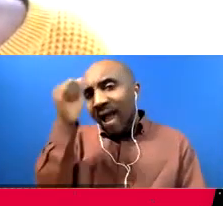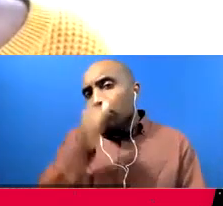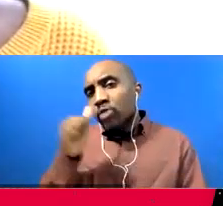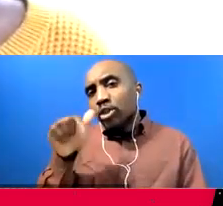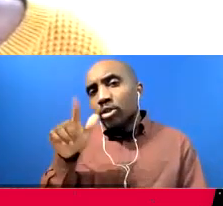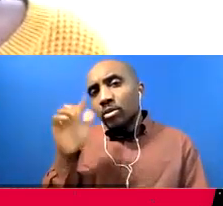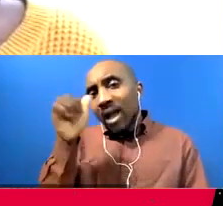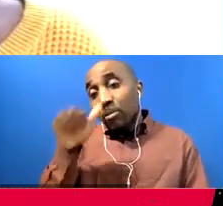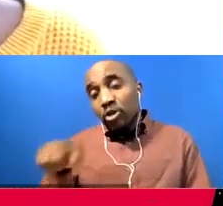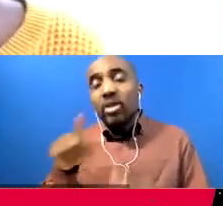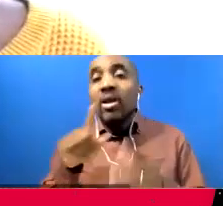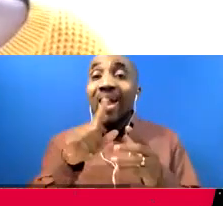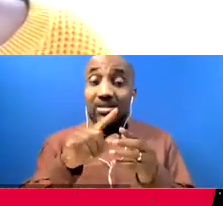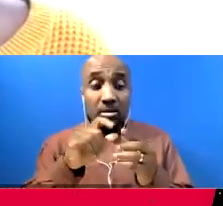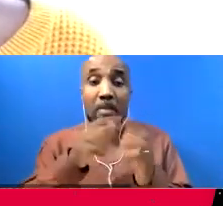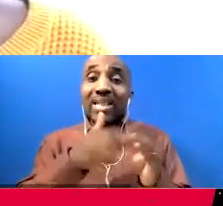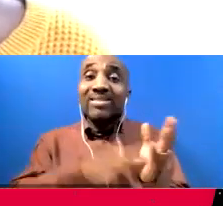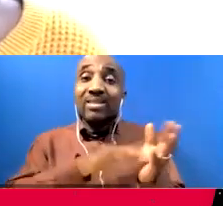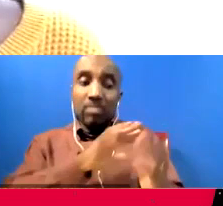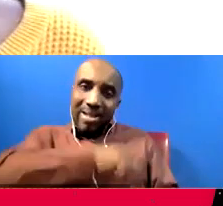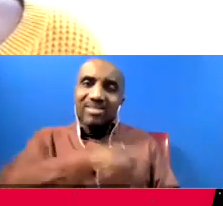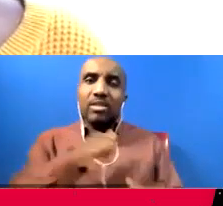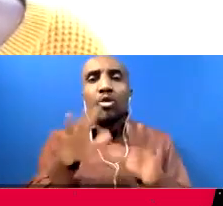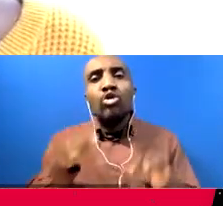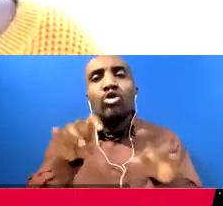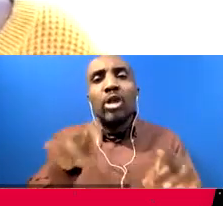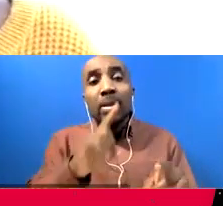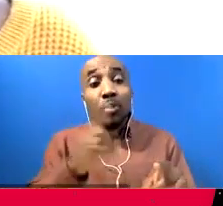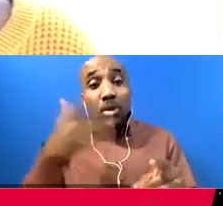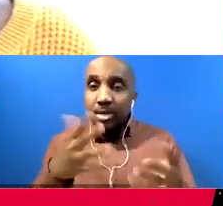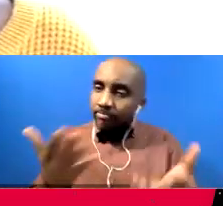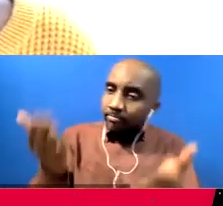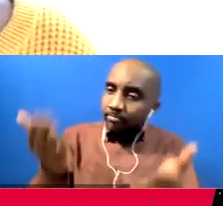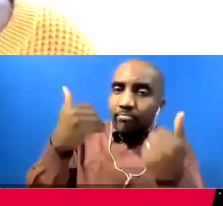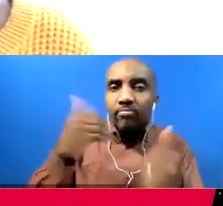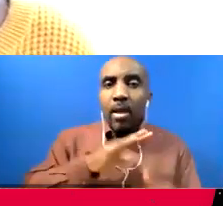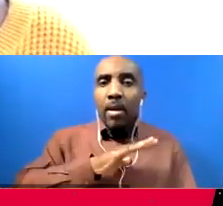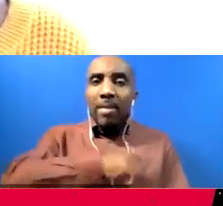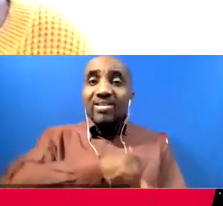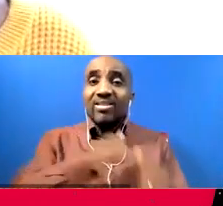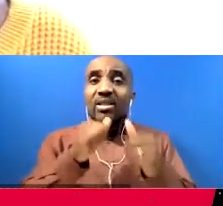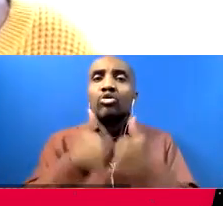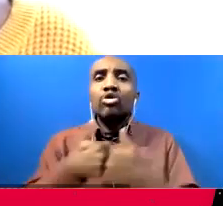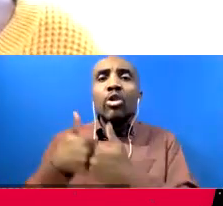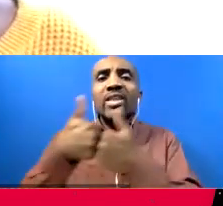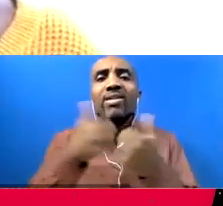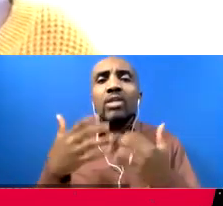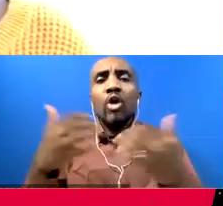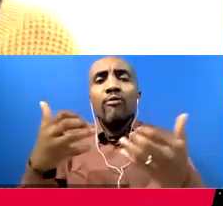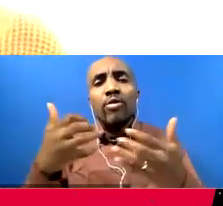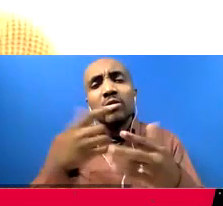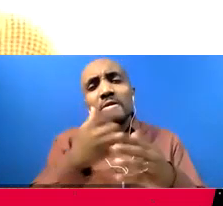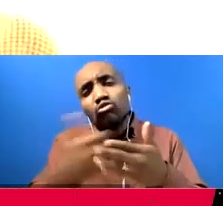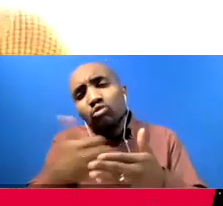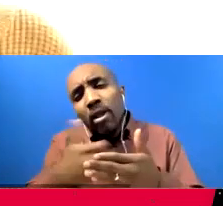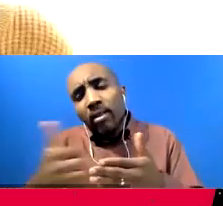academics, along with Palestinian Australians, have hosted a Black Palestinian solidarity conferences multiple times. And so again,